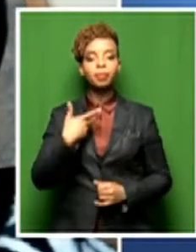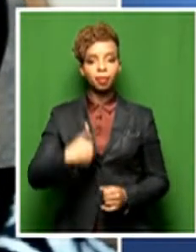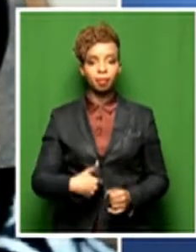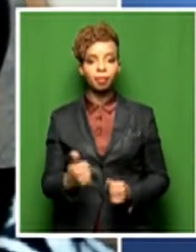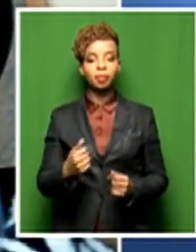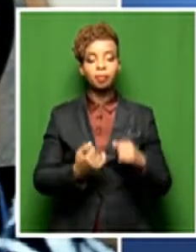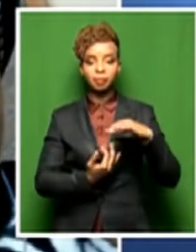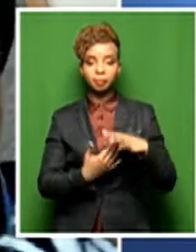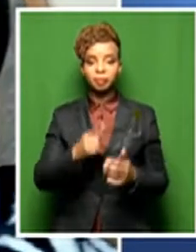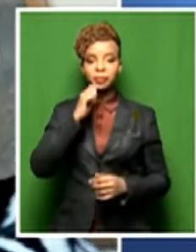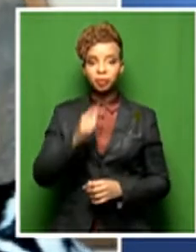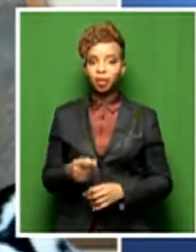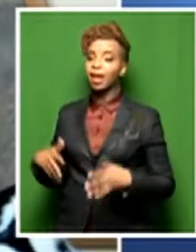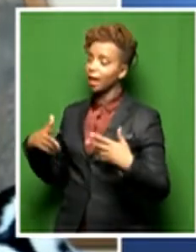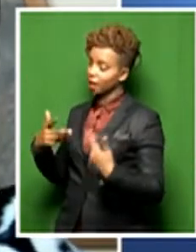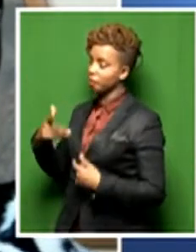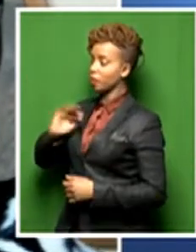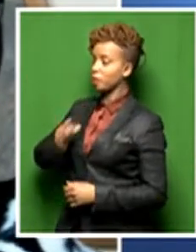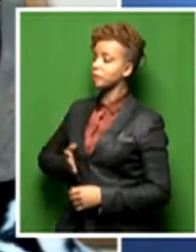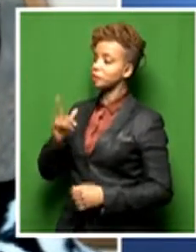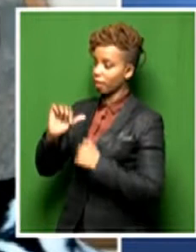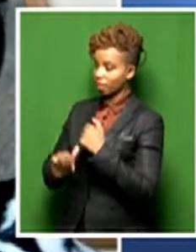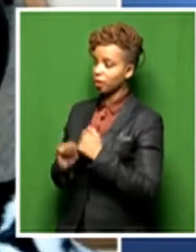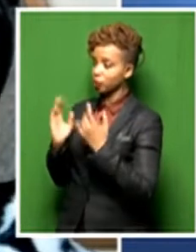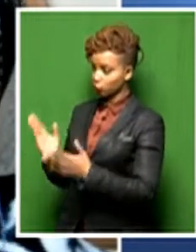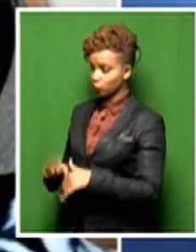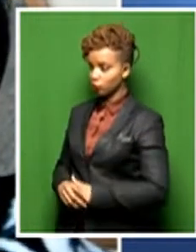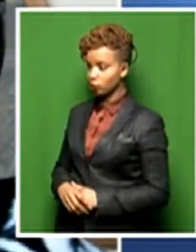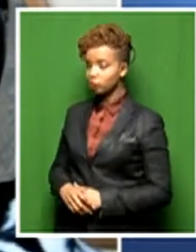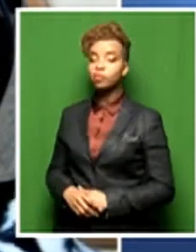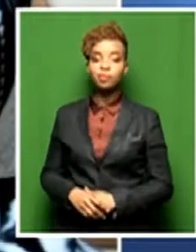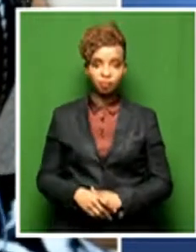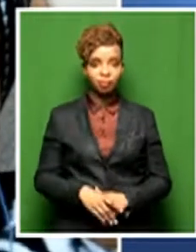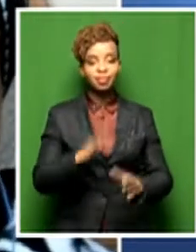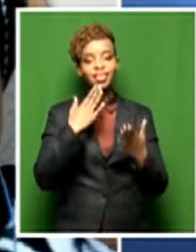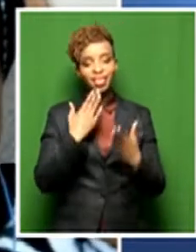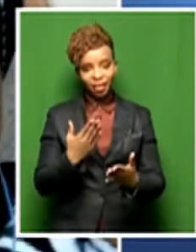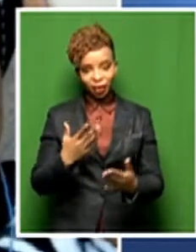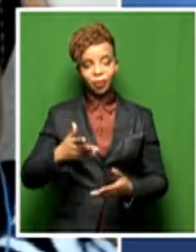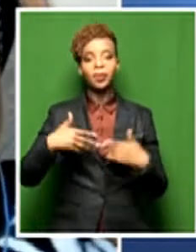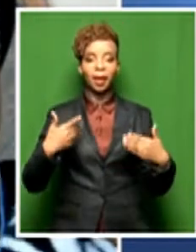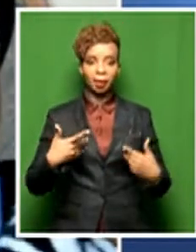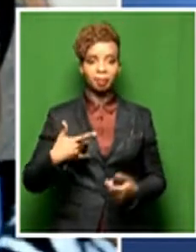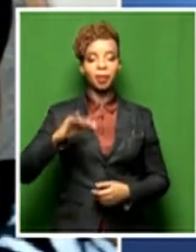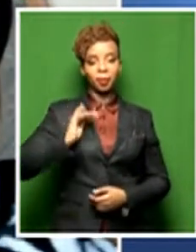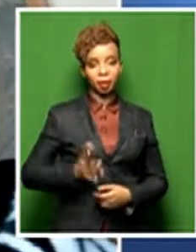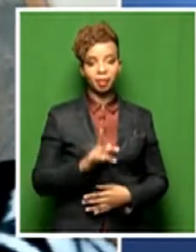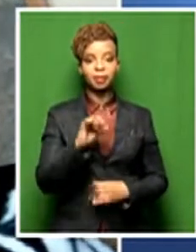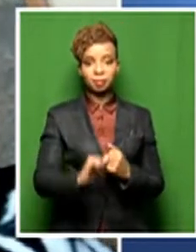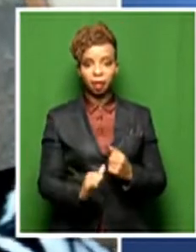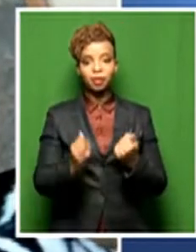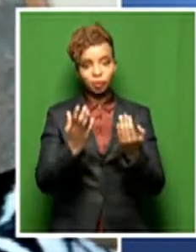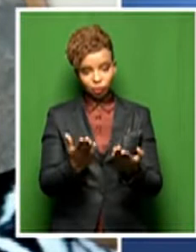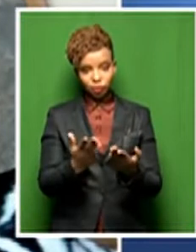storm. Yes, thank you. Happy Women's Month to you and all the women at the SABC. What is